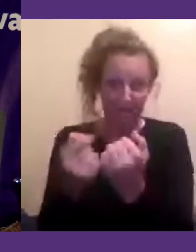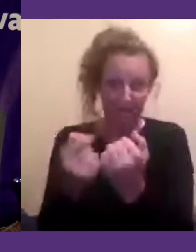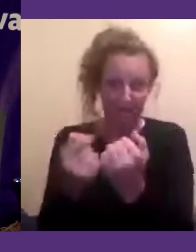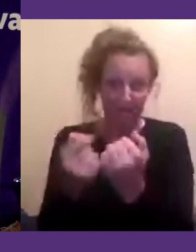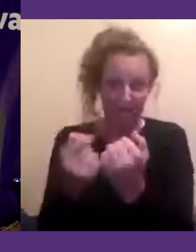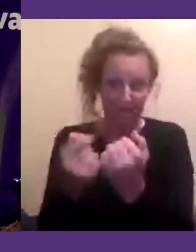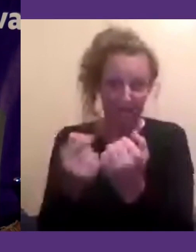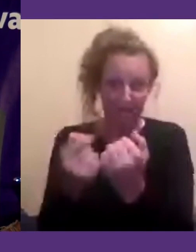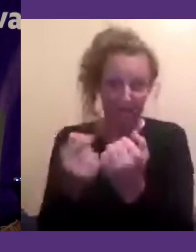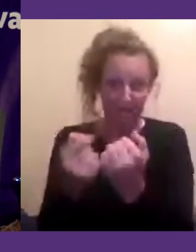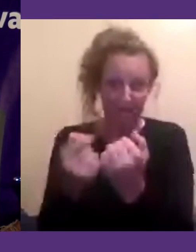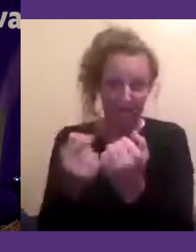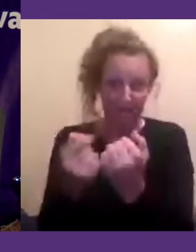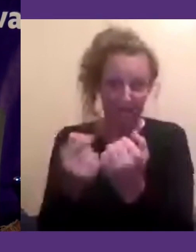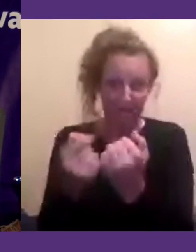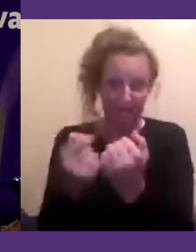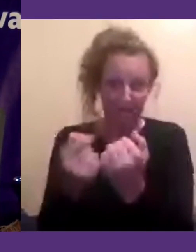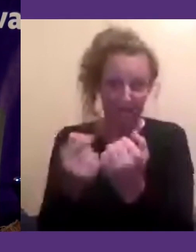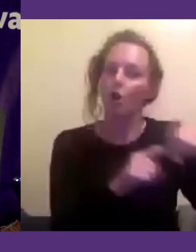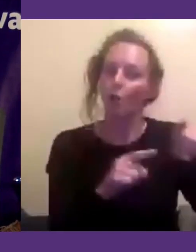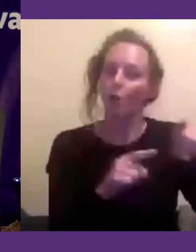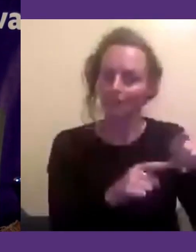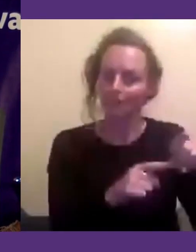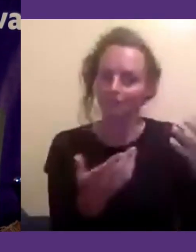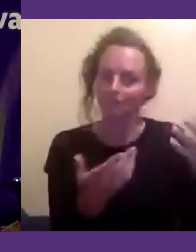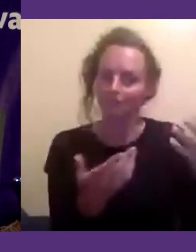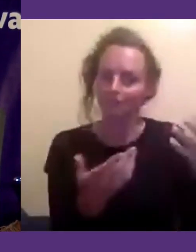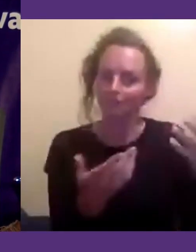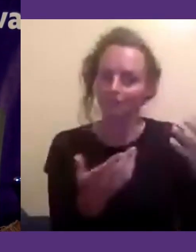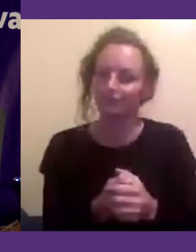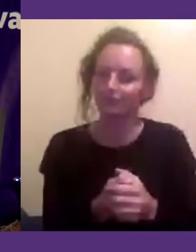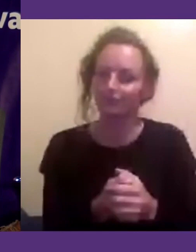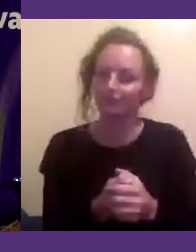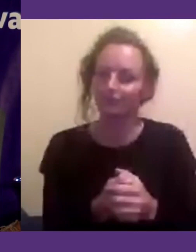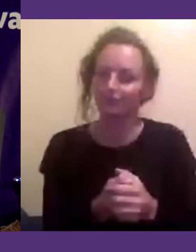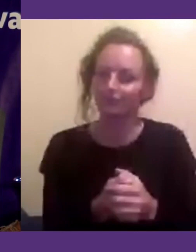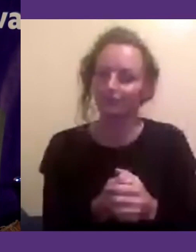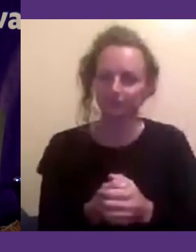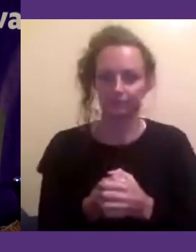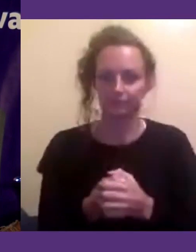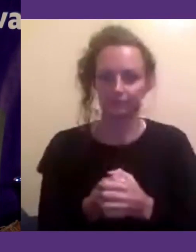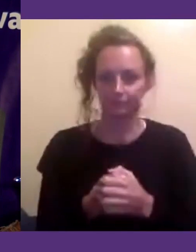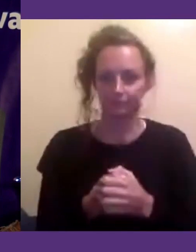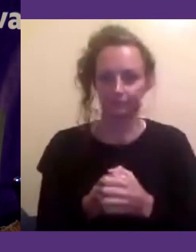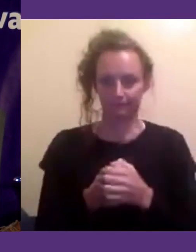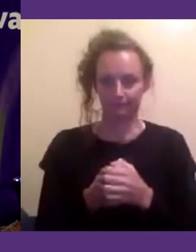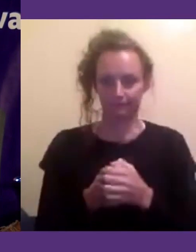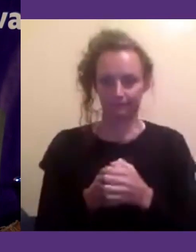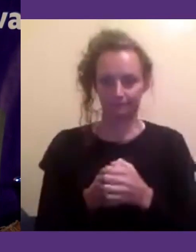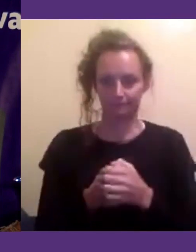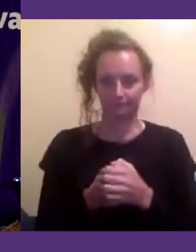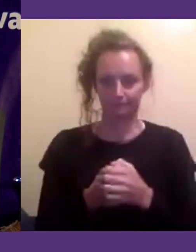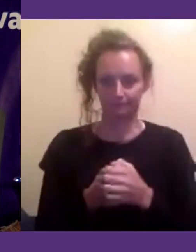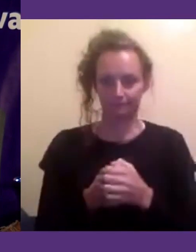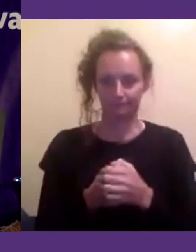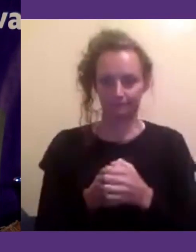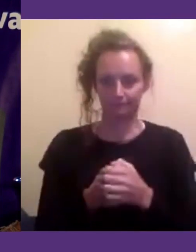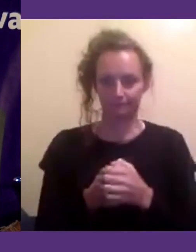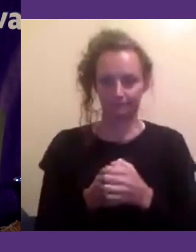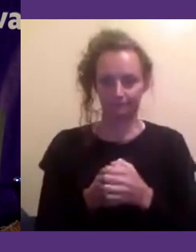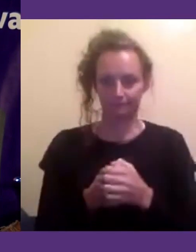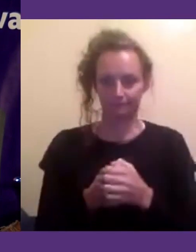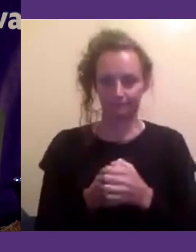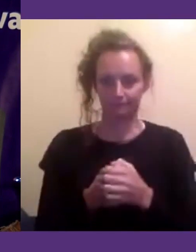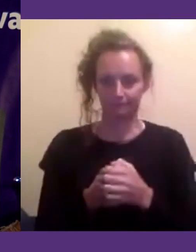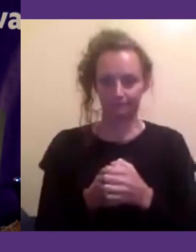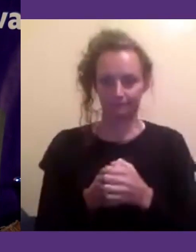media. Yeah. So do you feel like you've moved from where you had, I don't know, I'm assuming on the program you're describing, you had pretty much complete control on what you put inside the video and